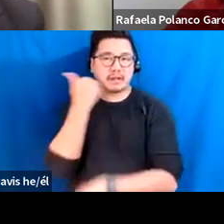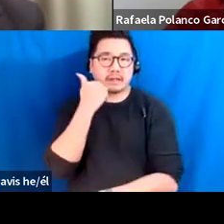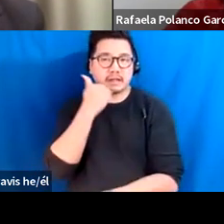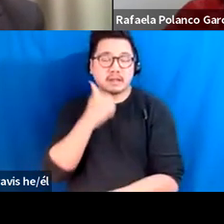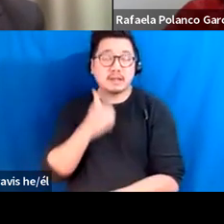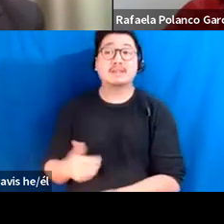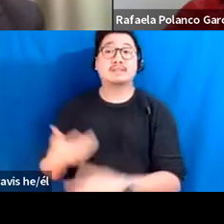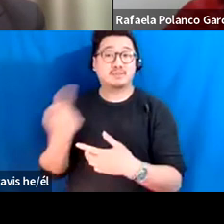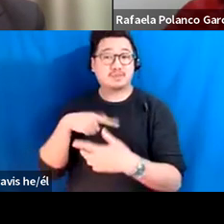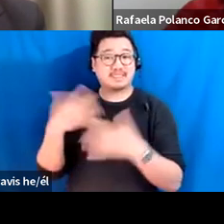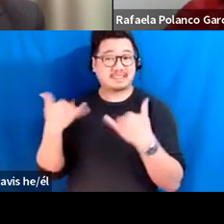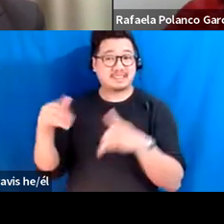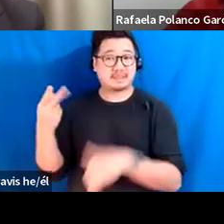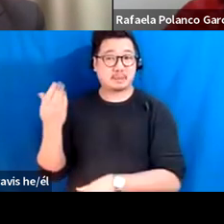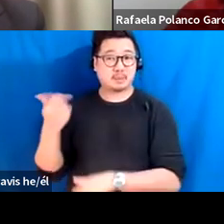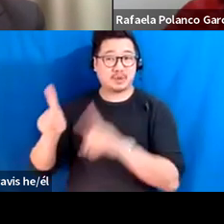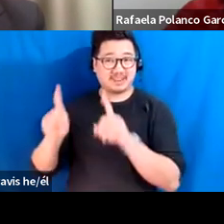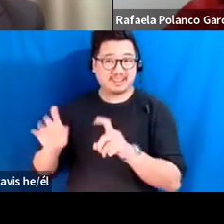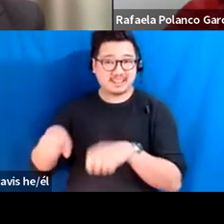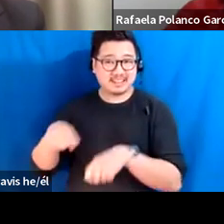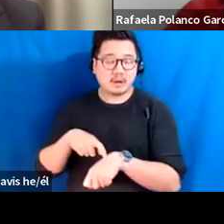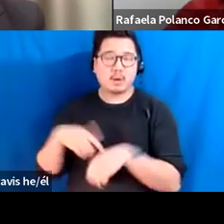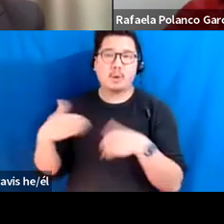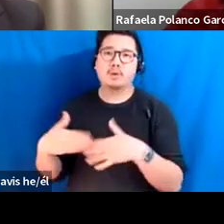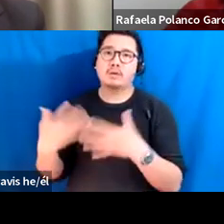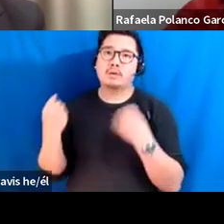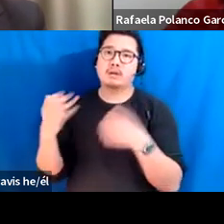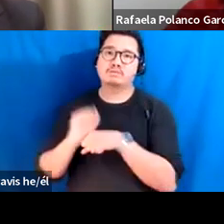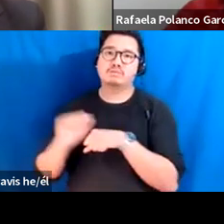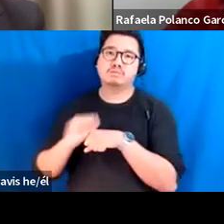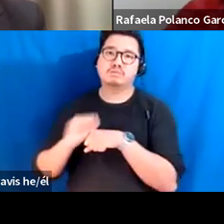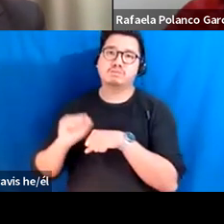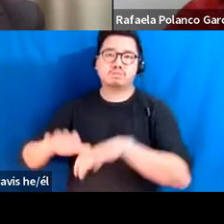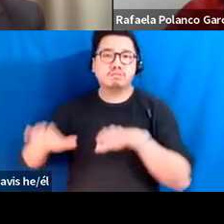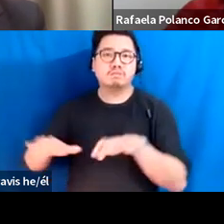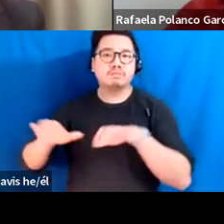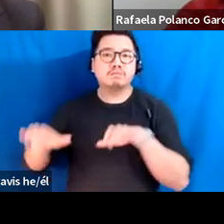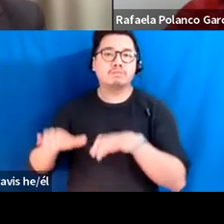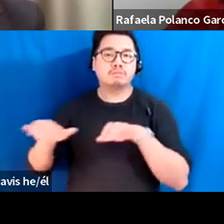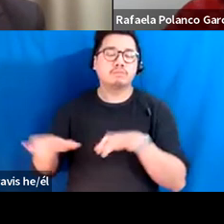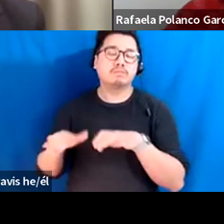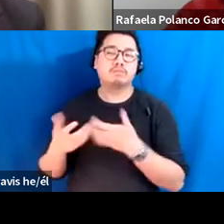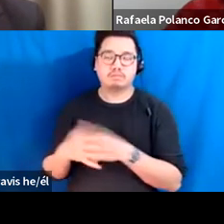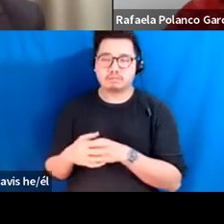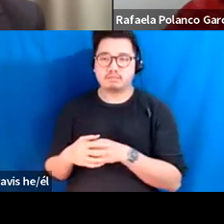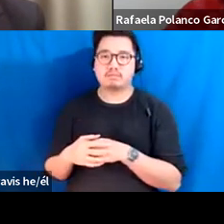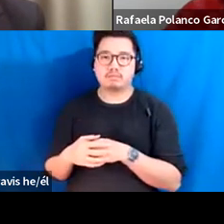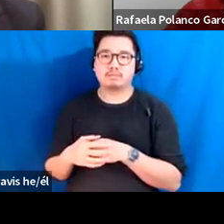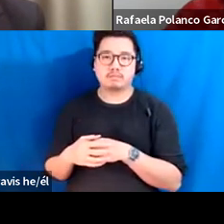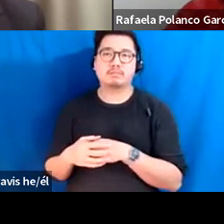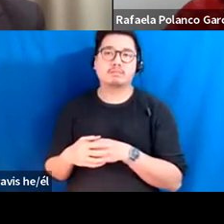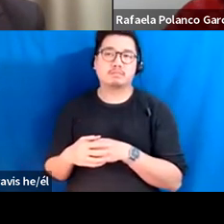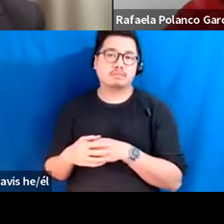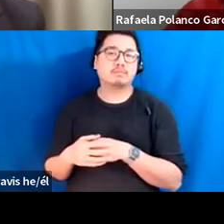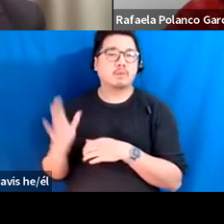testing and it was a lot of effort that we were doing so at some point we should think about you know when do